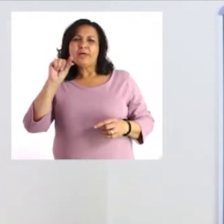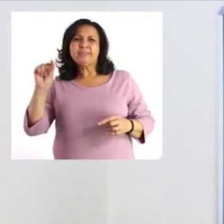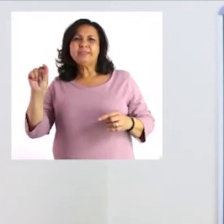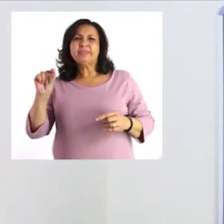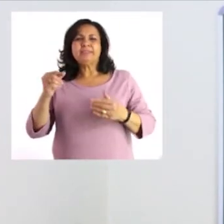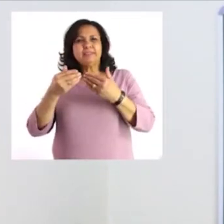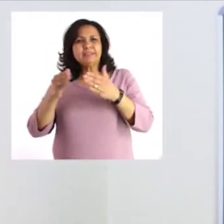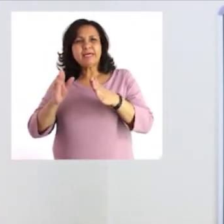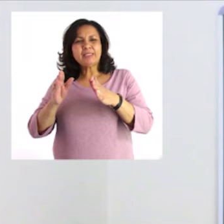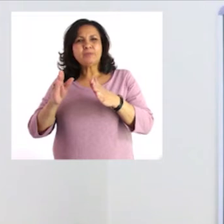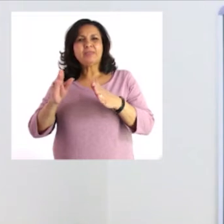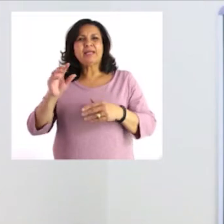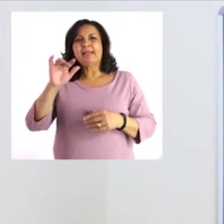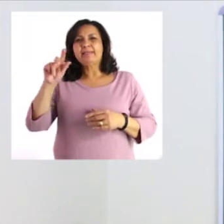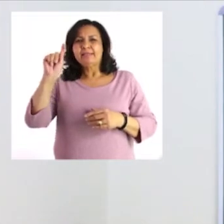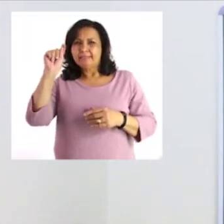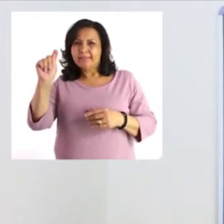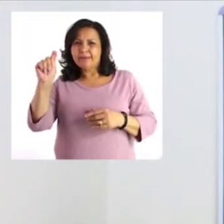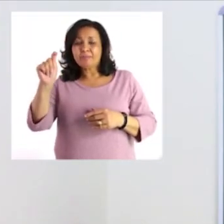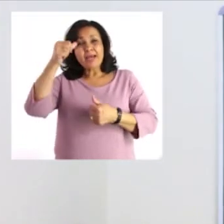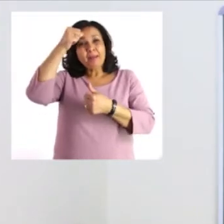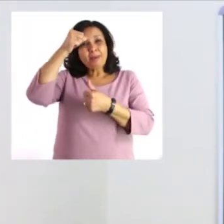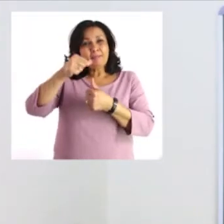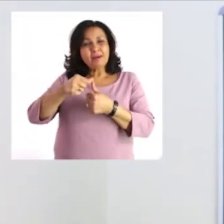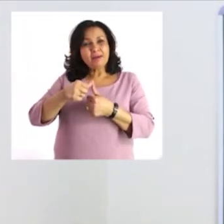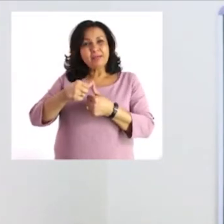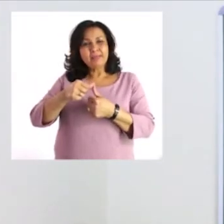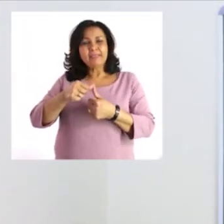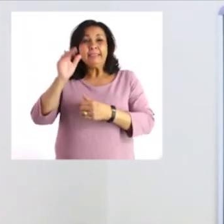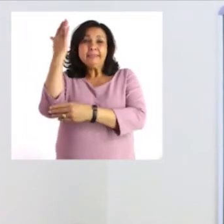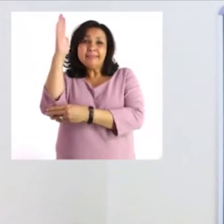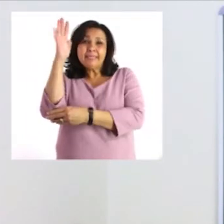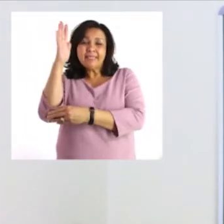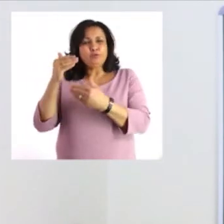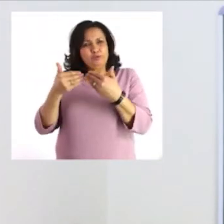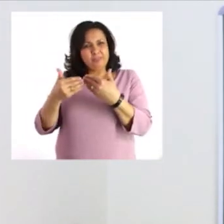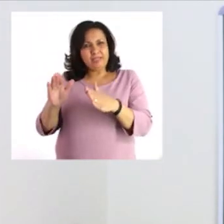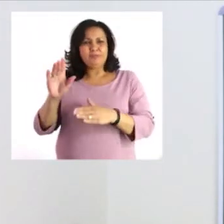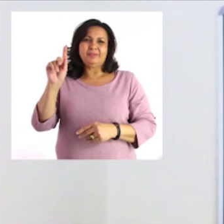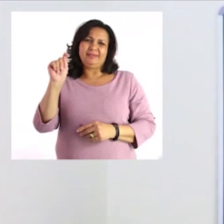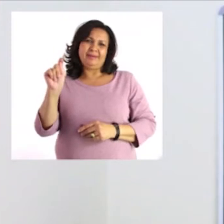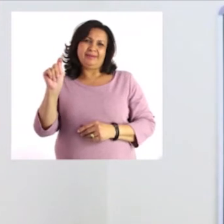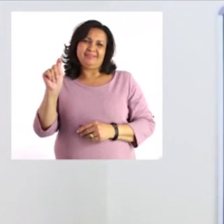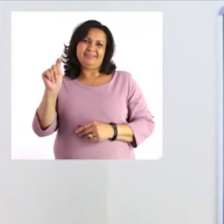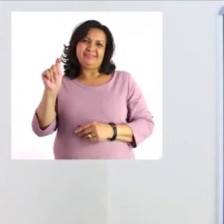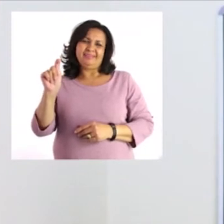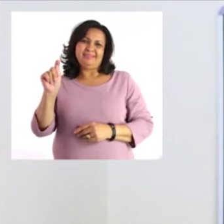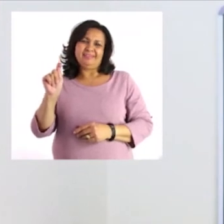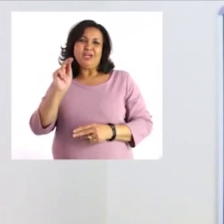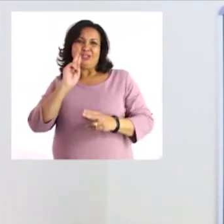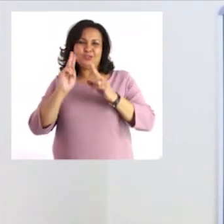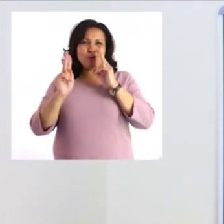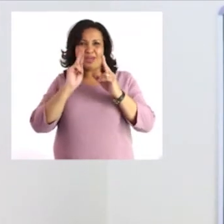with letter T. Just remember, tree starts with T. Talking to